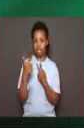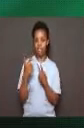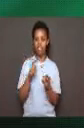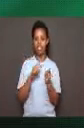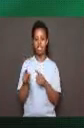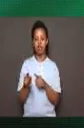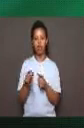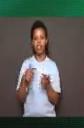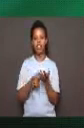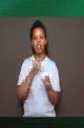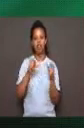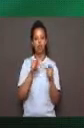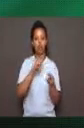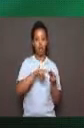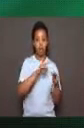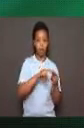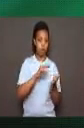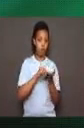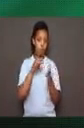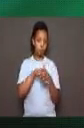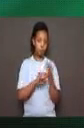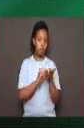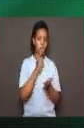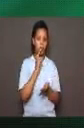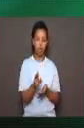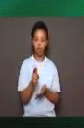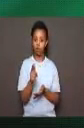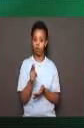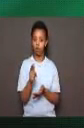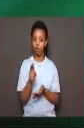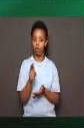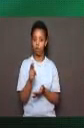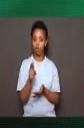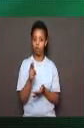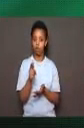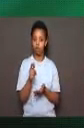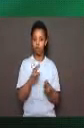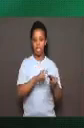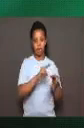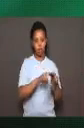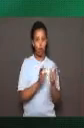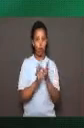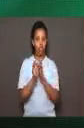the atoms in the molecule according to the number labeled.